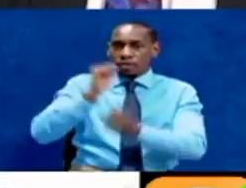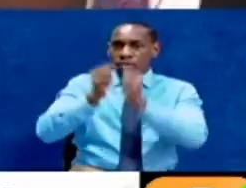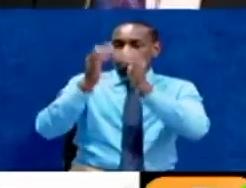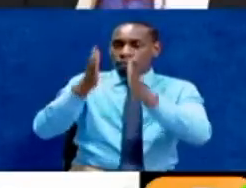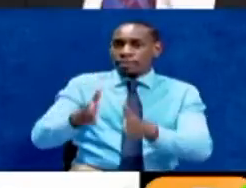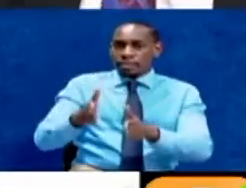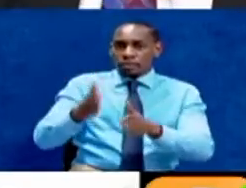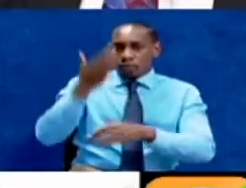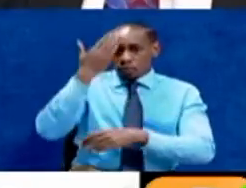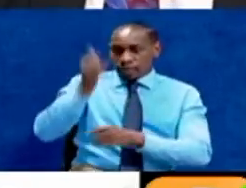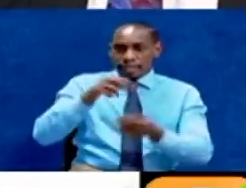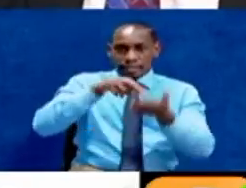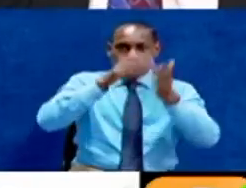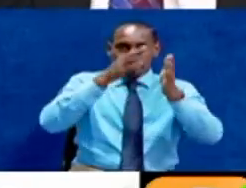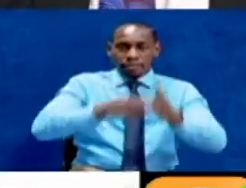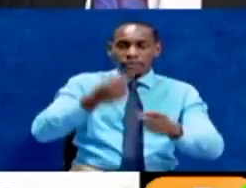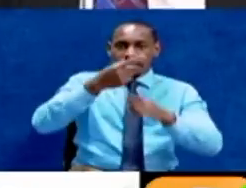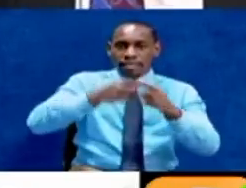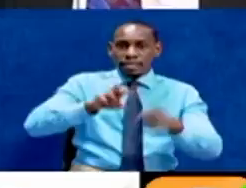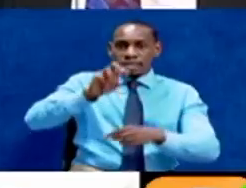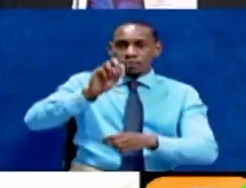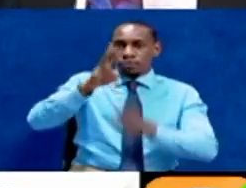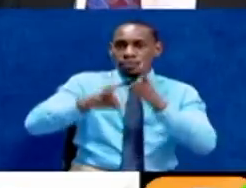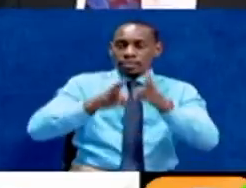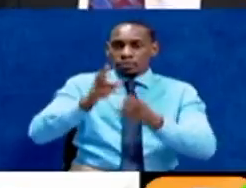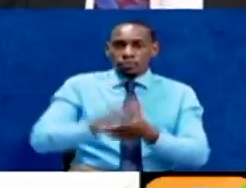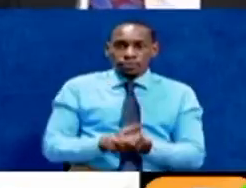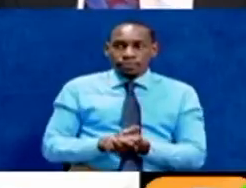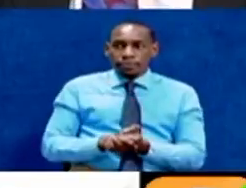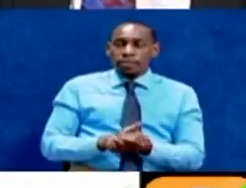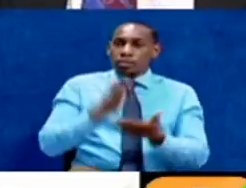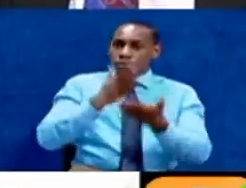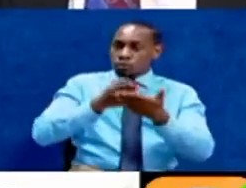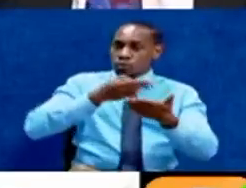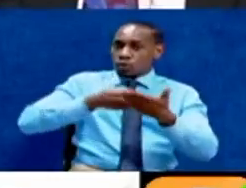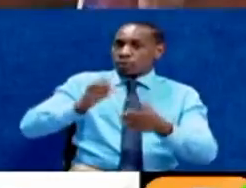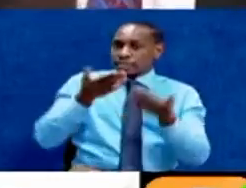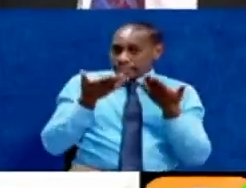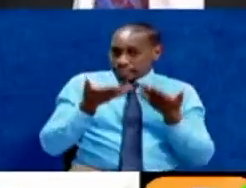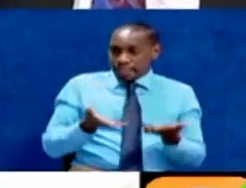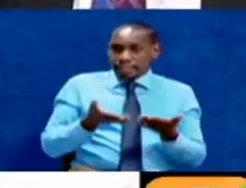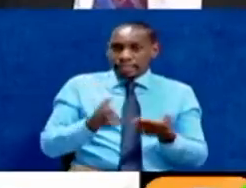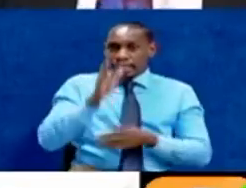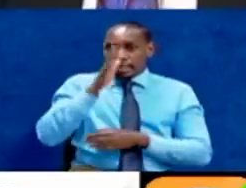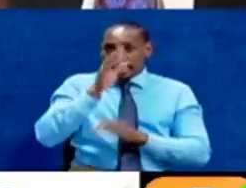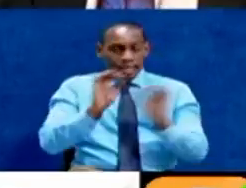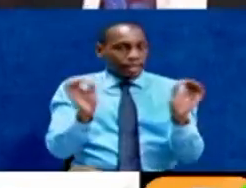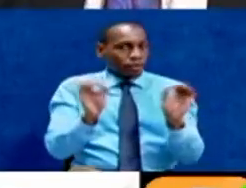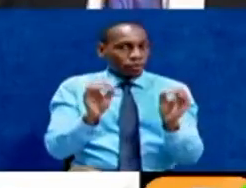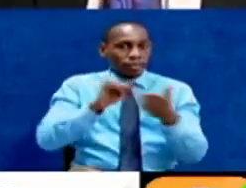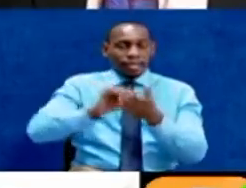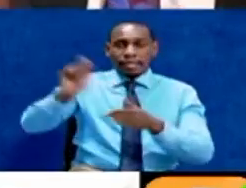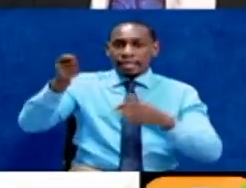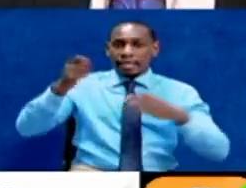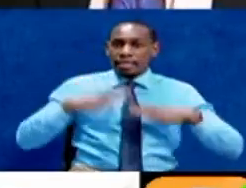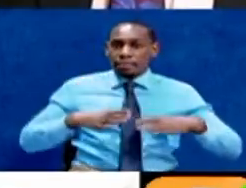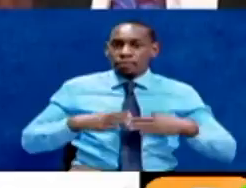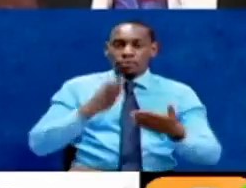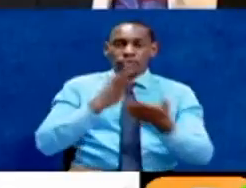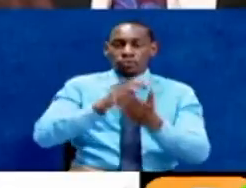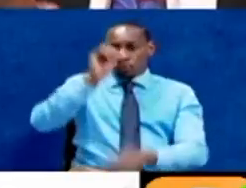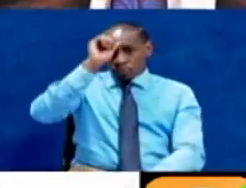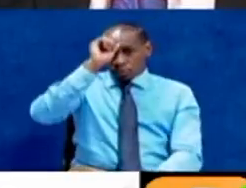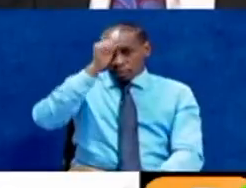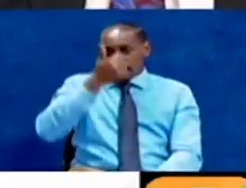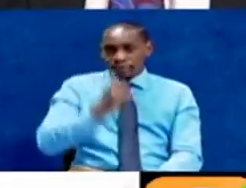for you because you are candidate in 2022 in your constituency. Let us be honest for once. Let us not cheat Kenyans. Kenyans are very